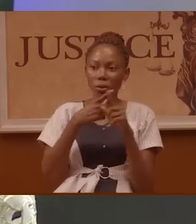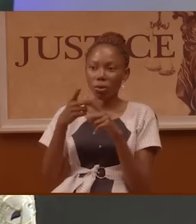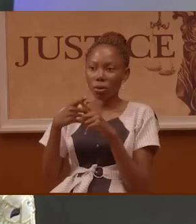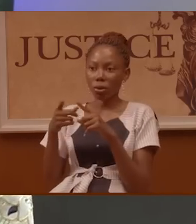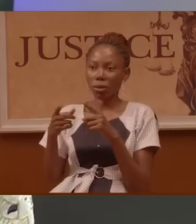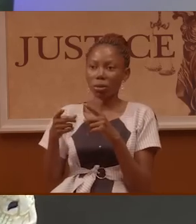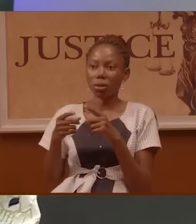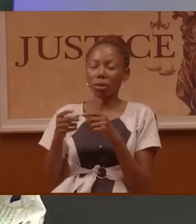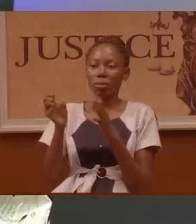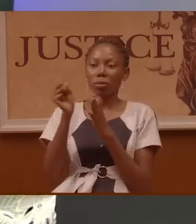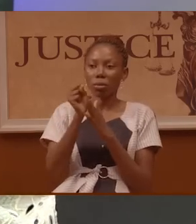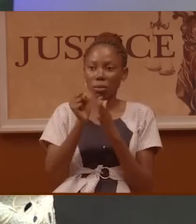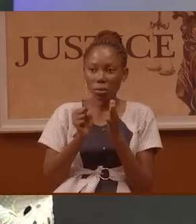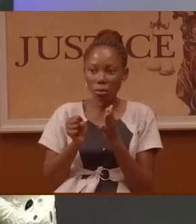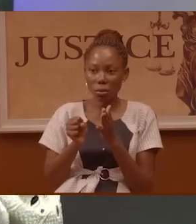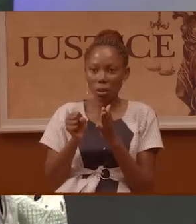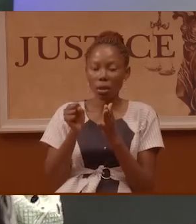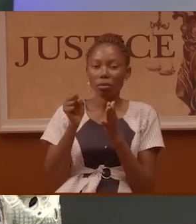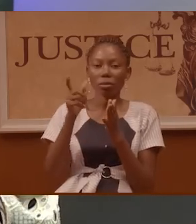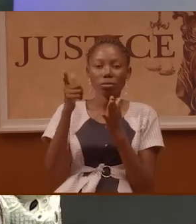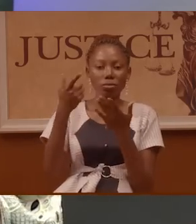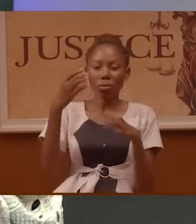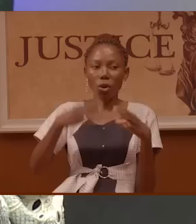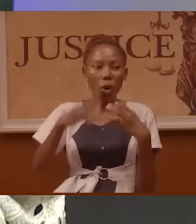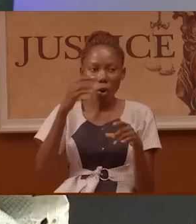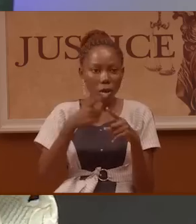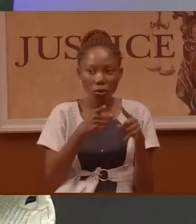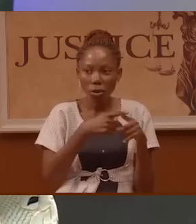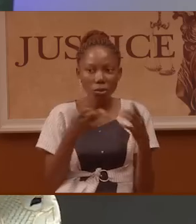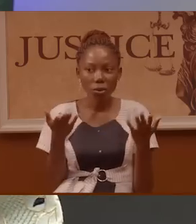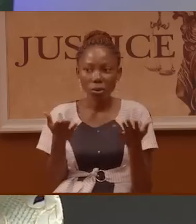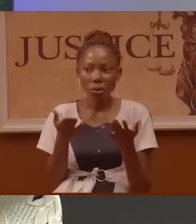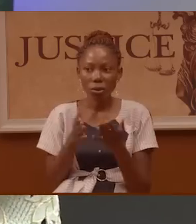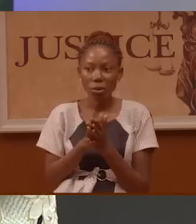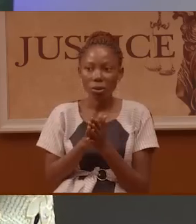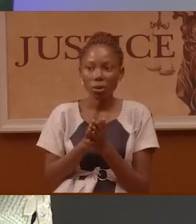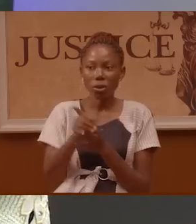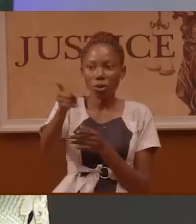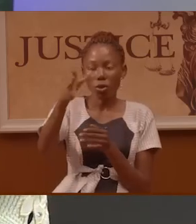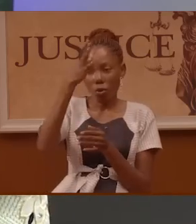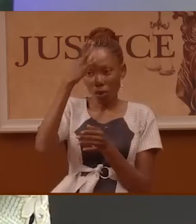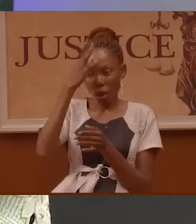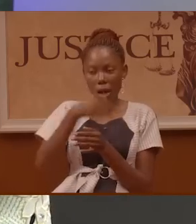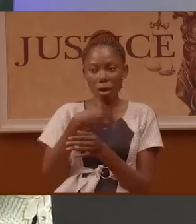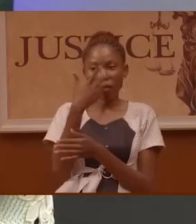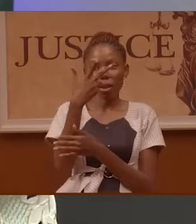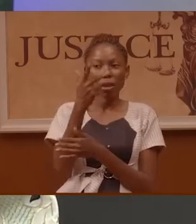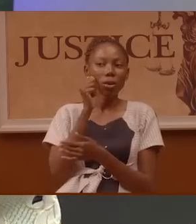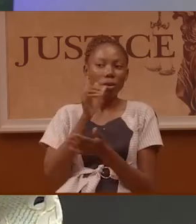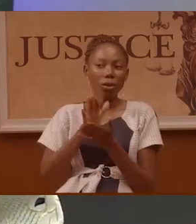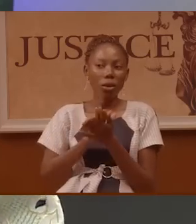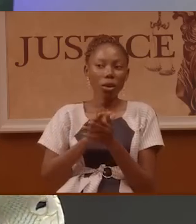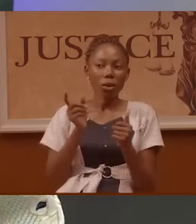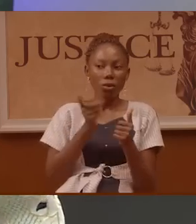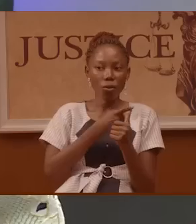law enforcement agents by them, by their mother's side. My father have 3 wives. The first